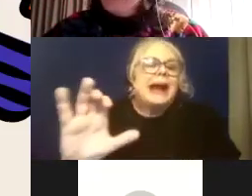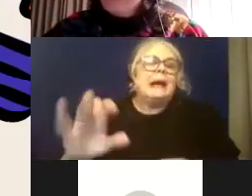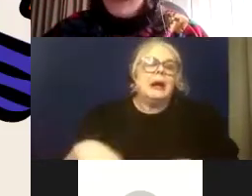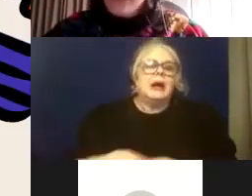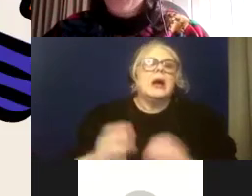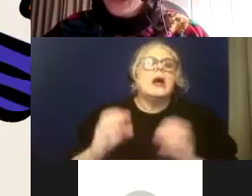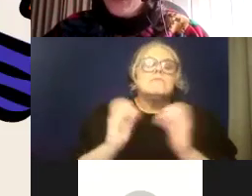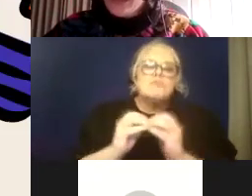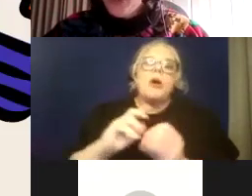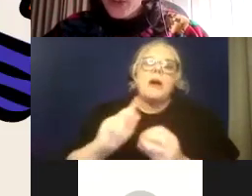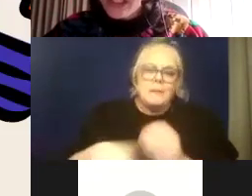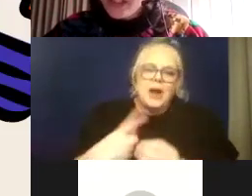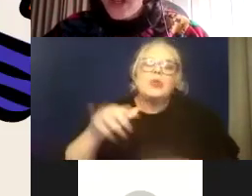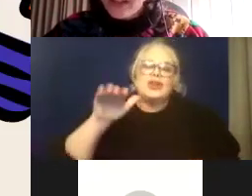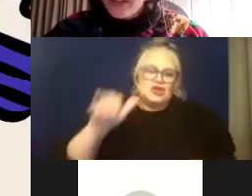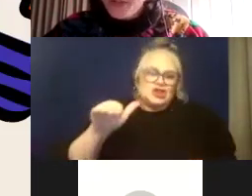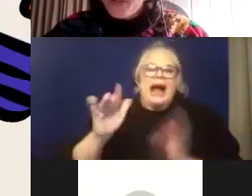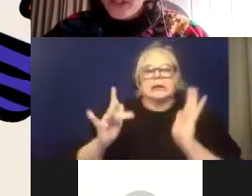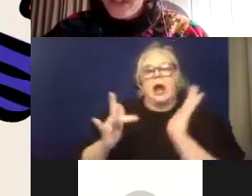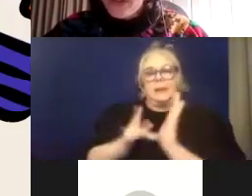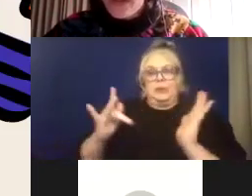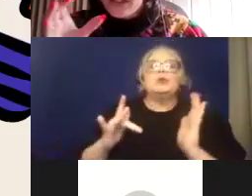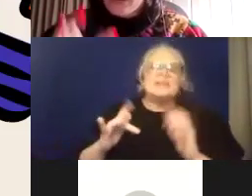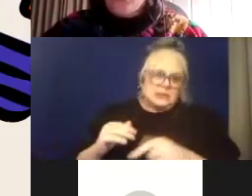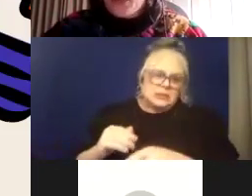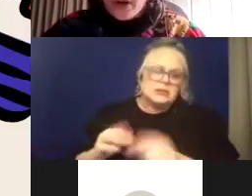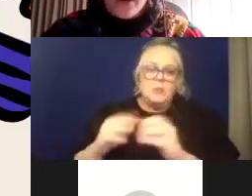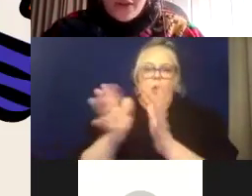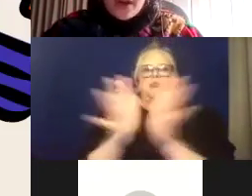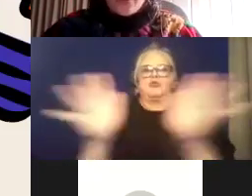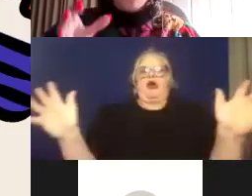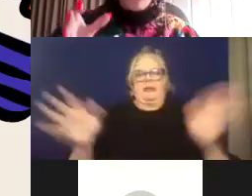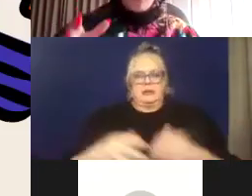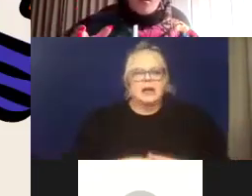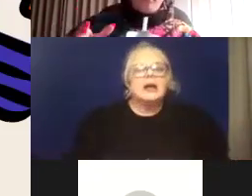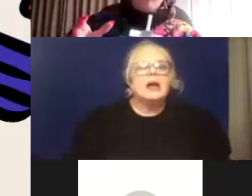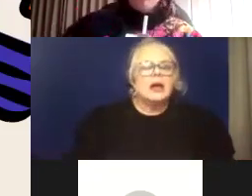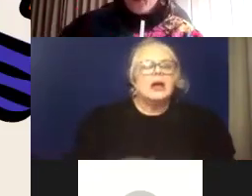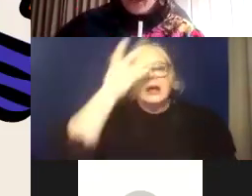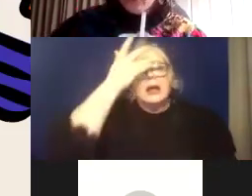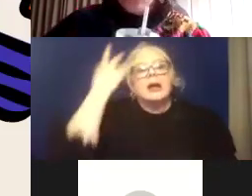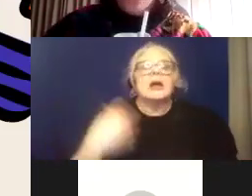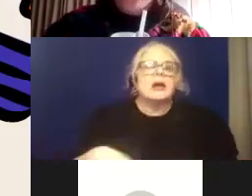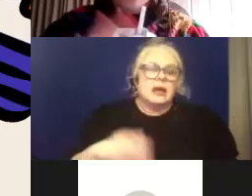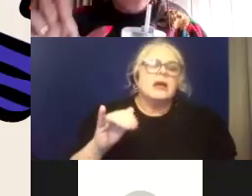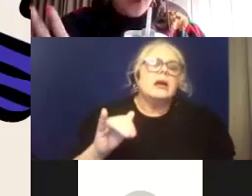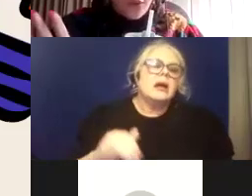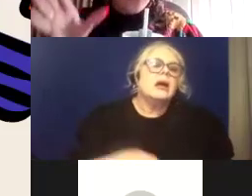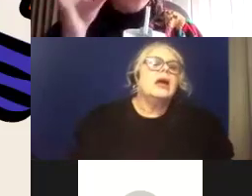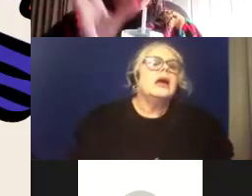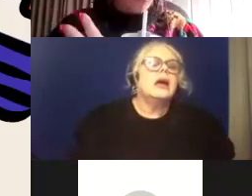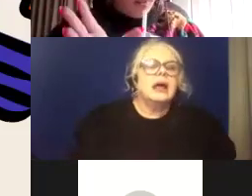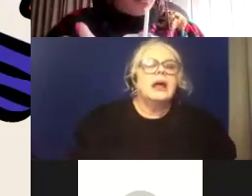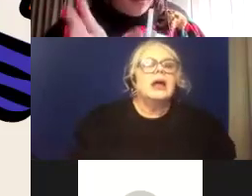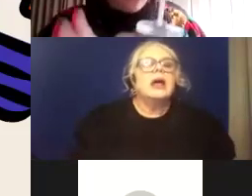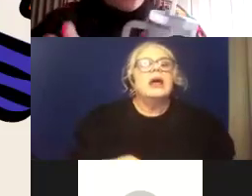has really taken a specific interest in child sexual abuse material, so that is a large part of their focus. So while it's a little broader,